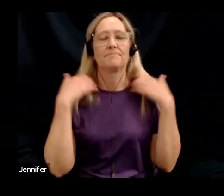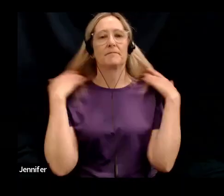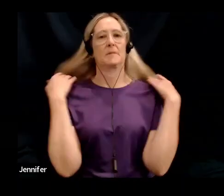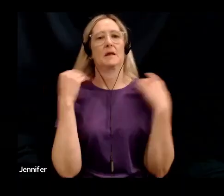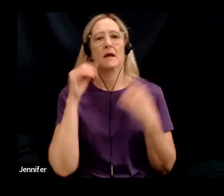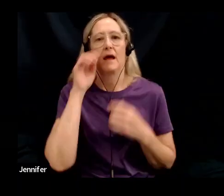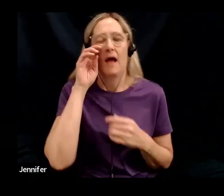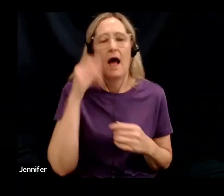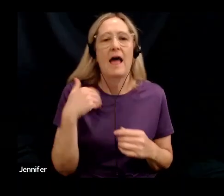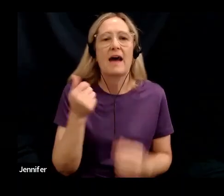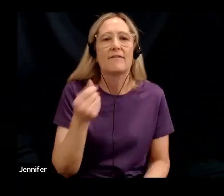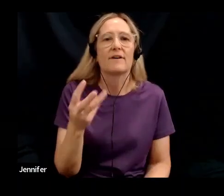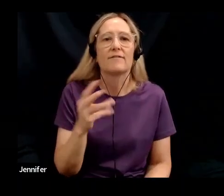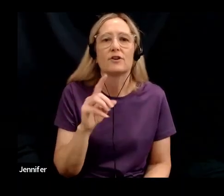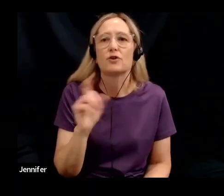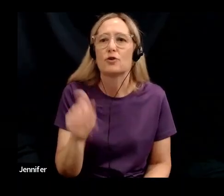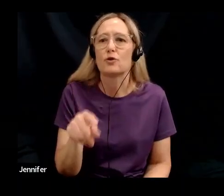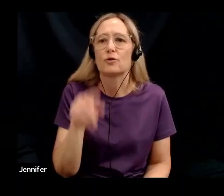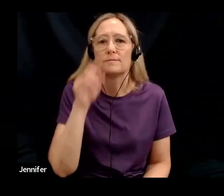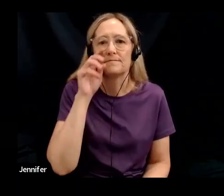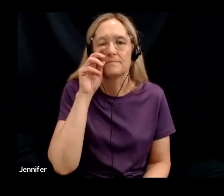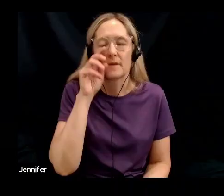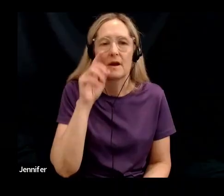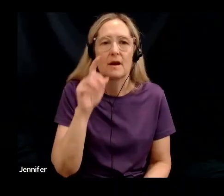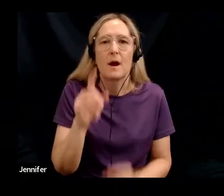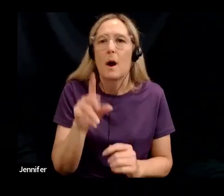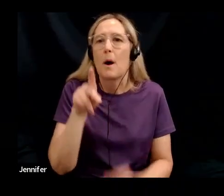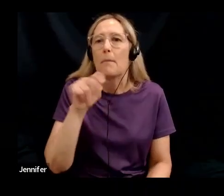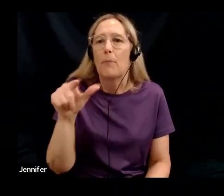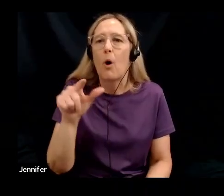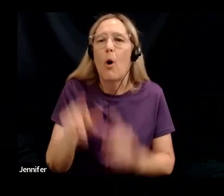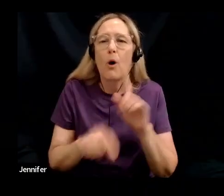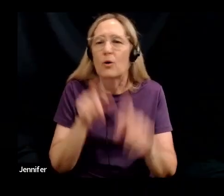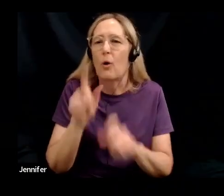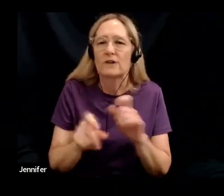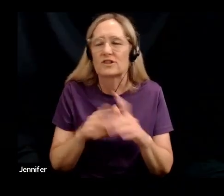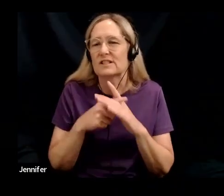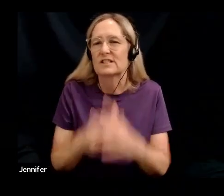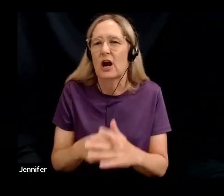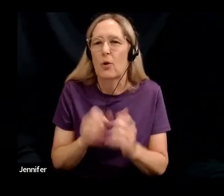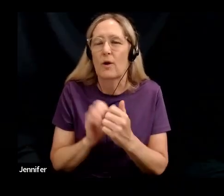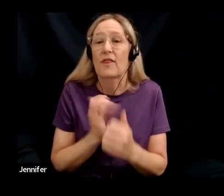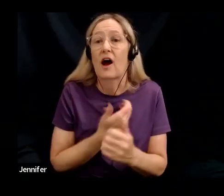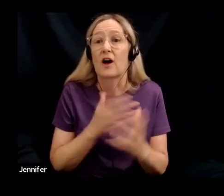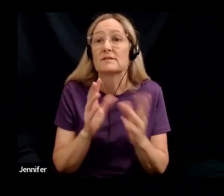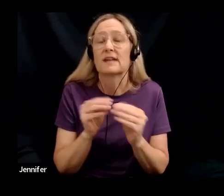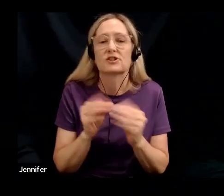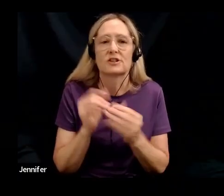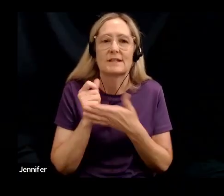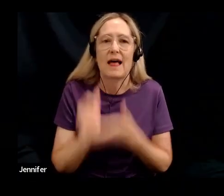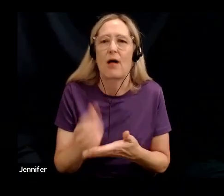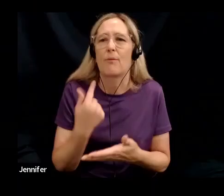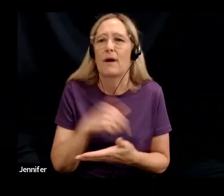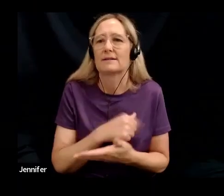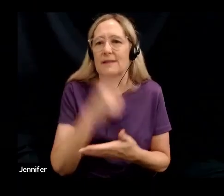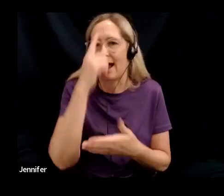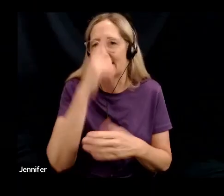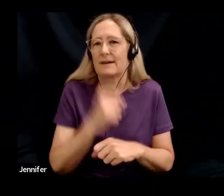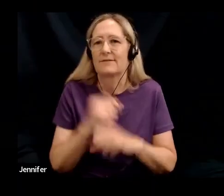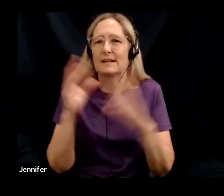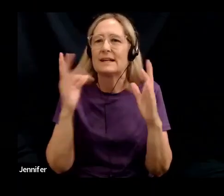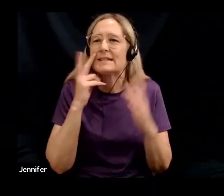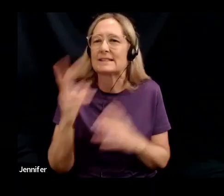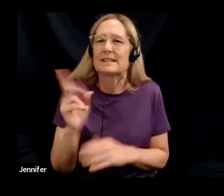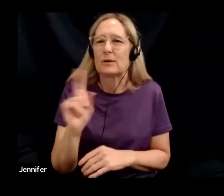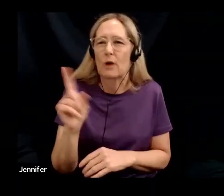So I have a couple kind of polling questions in the beginning of this session here, just to kind of help us see